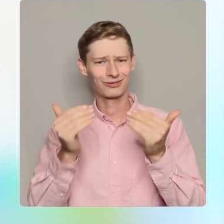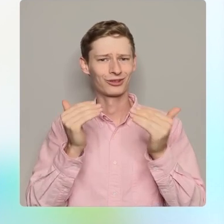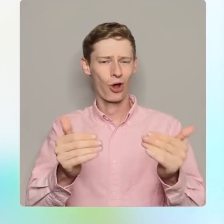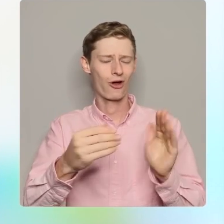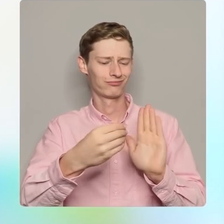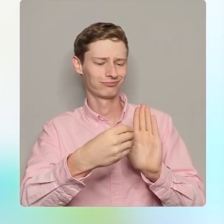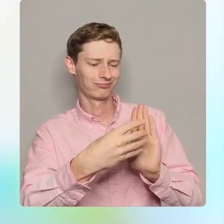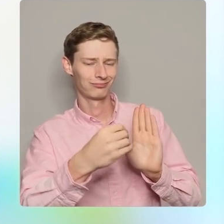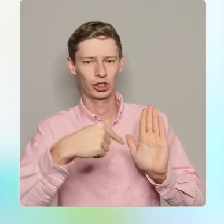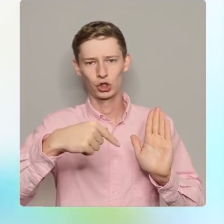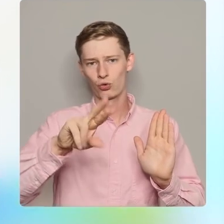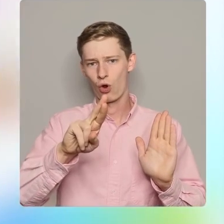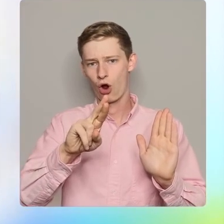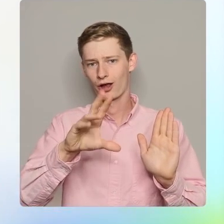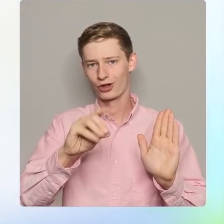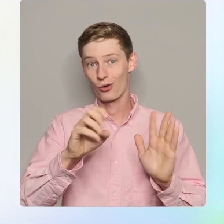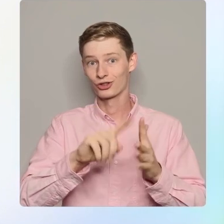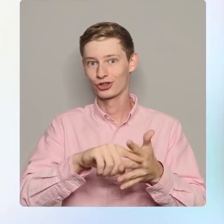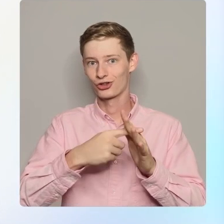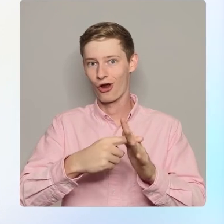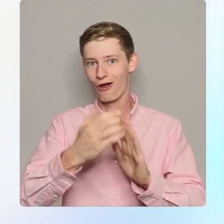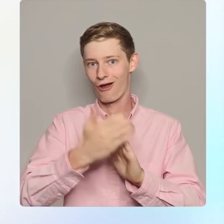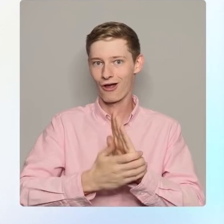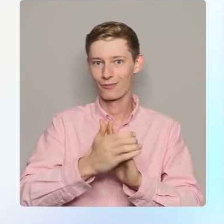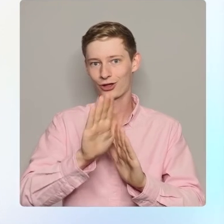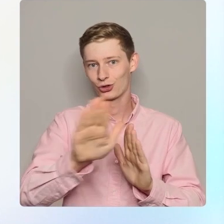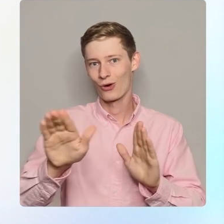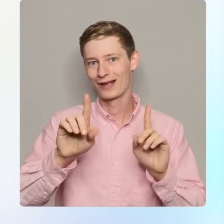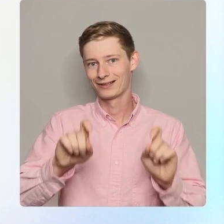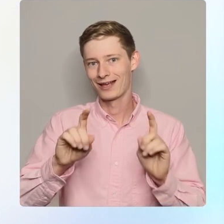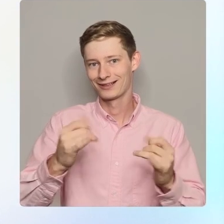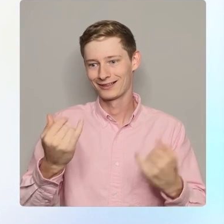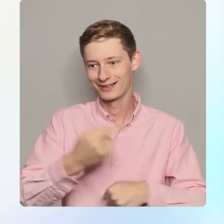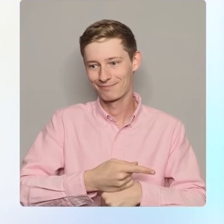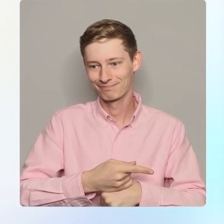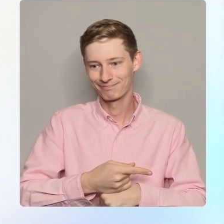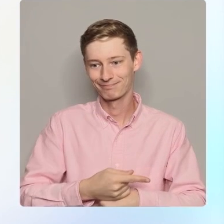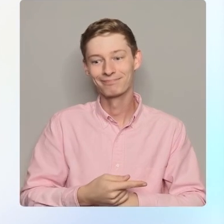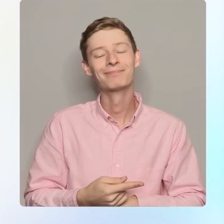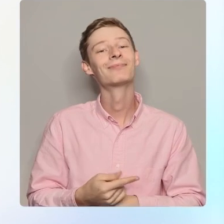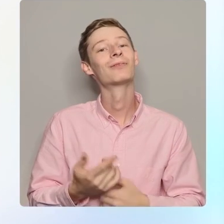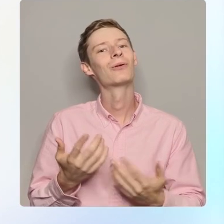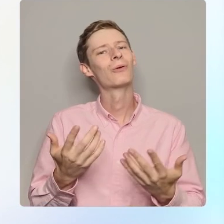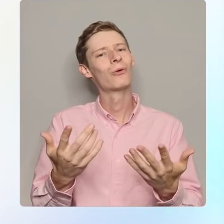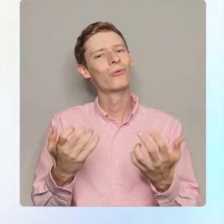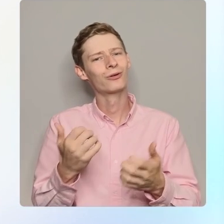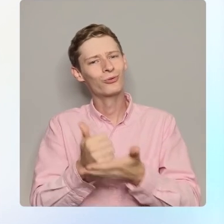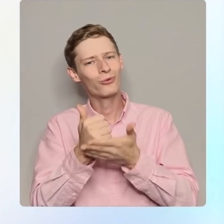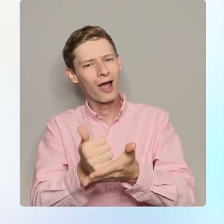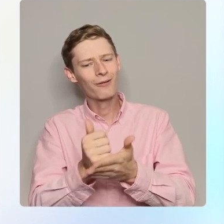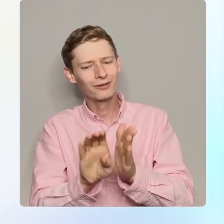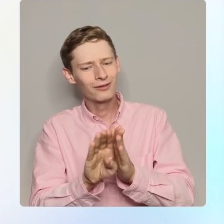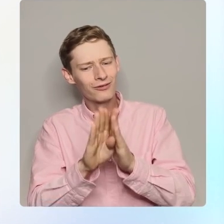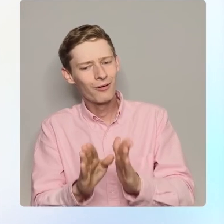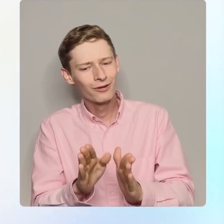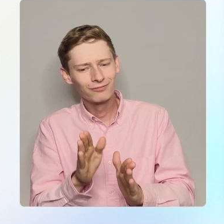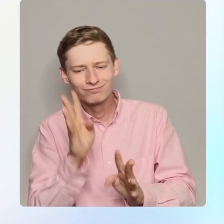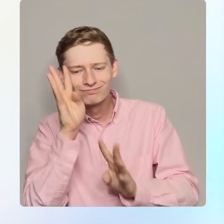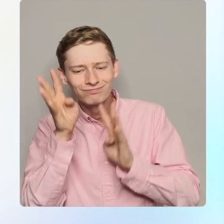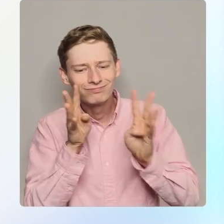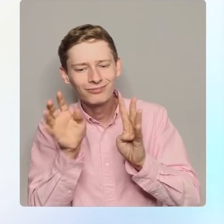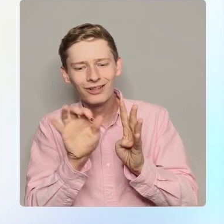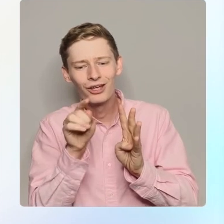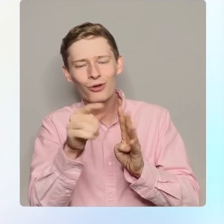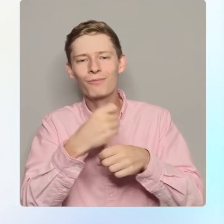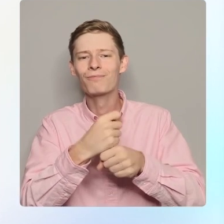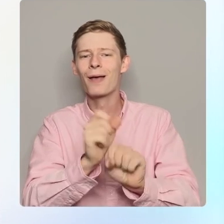frameworks, including Meta's AutoDriver, Unity's testing framework, and Unreal's Gauntlet automation framework. Check